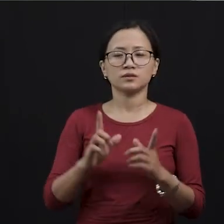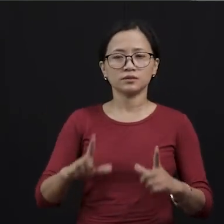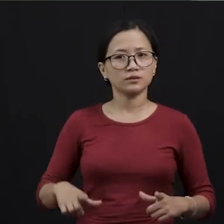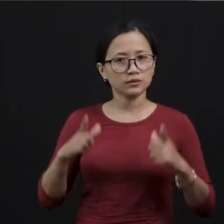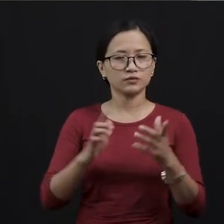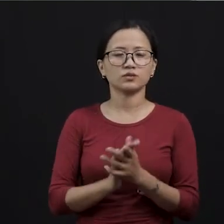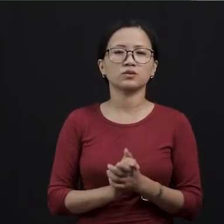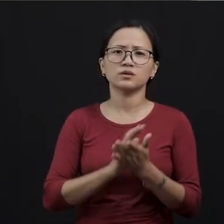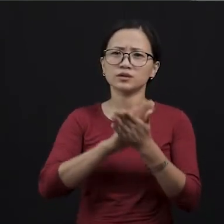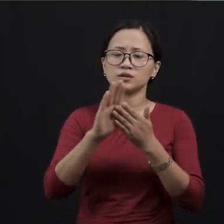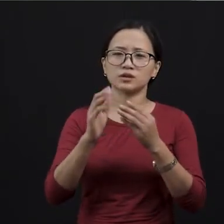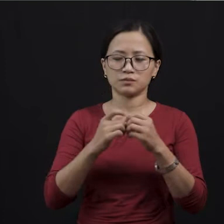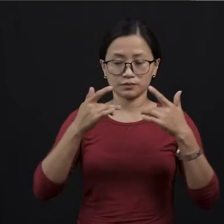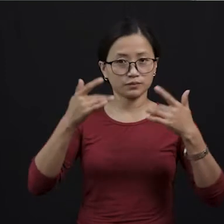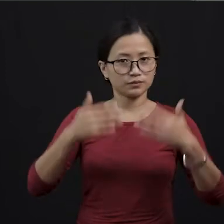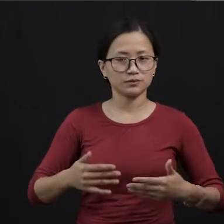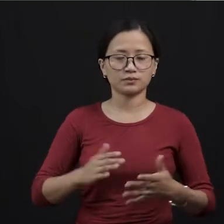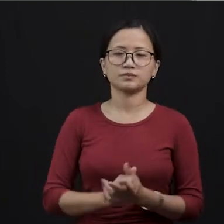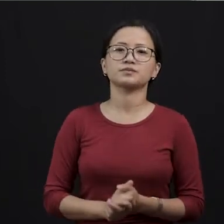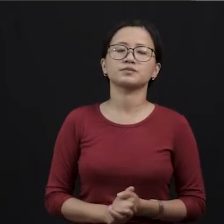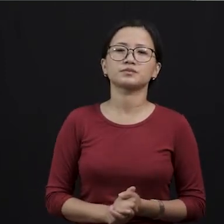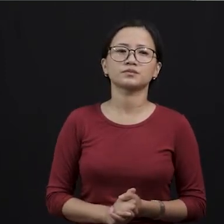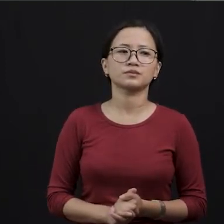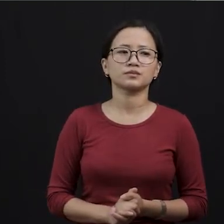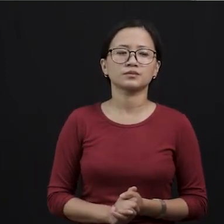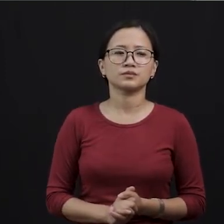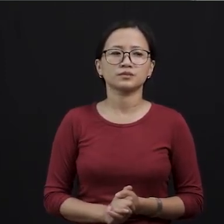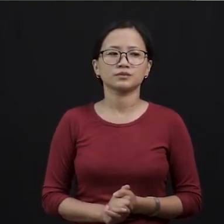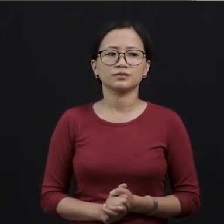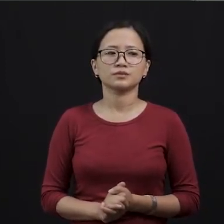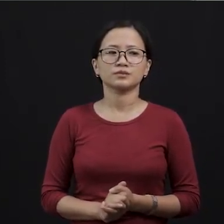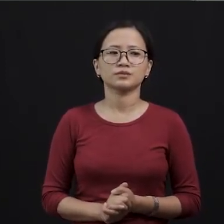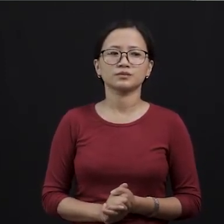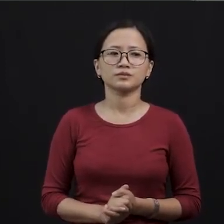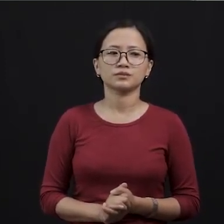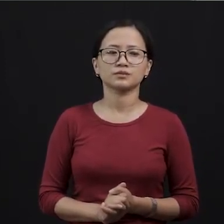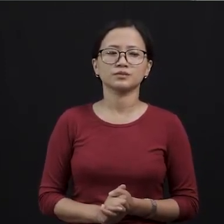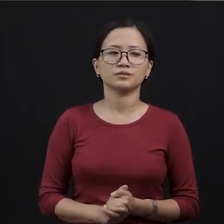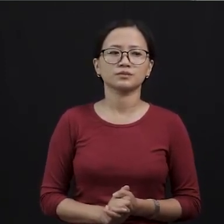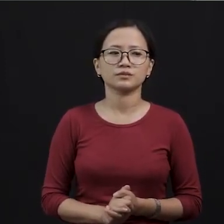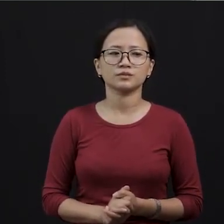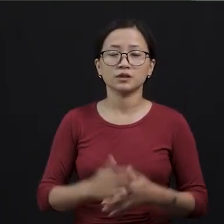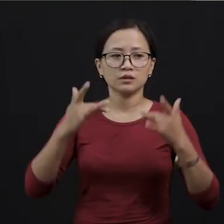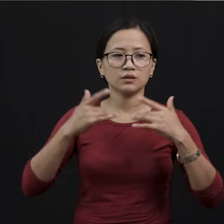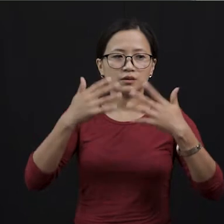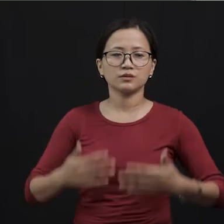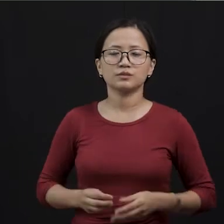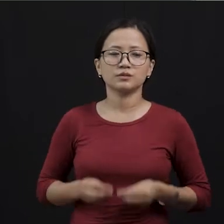called a habitat, or it is a dwelling place, okay? It is a dwelling place. And the habitat provides